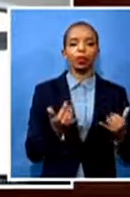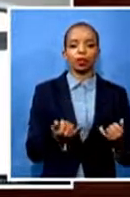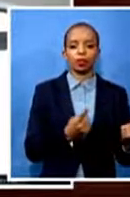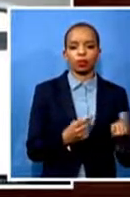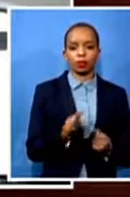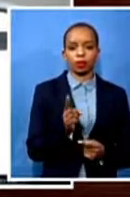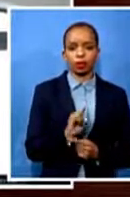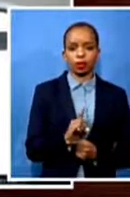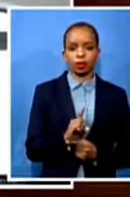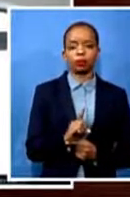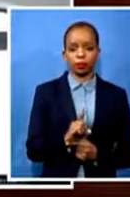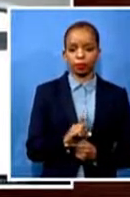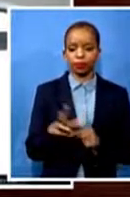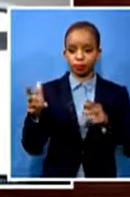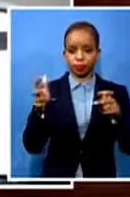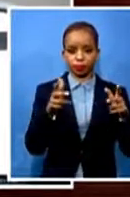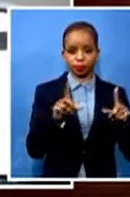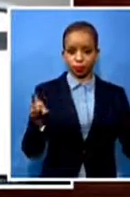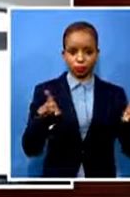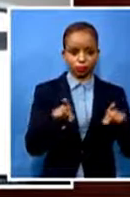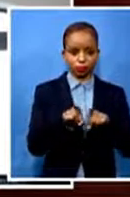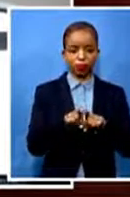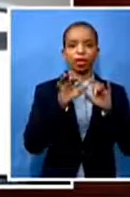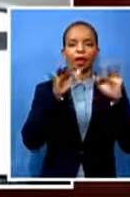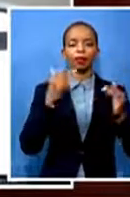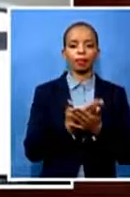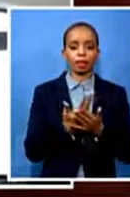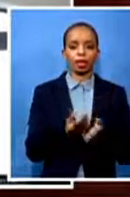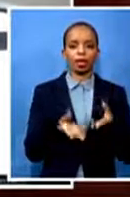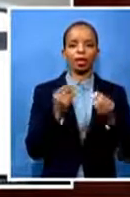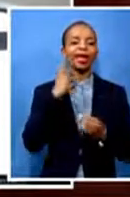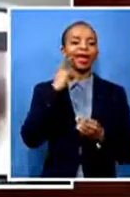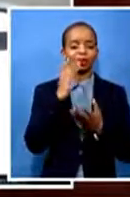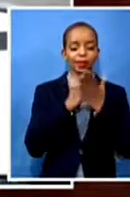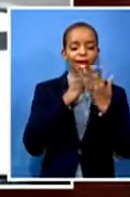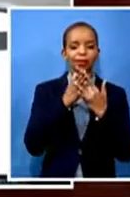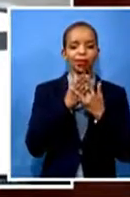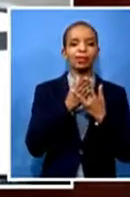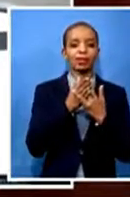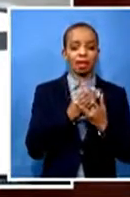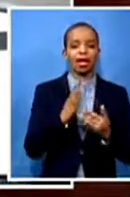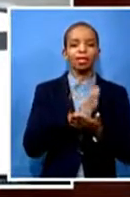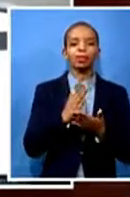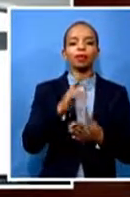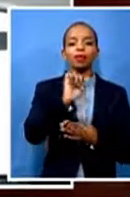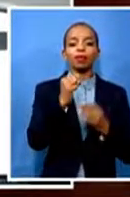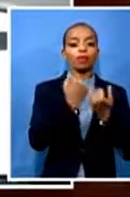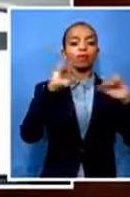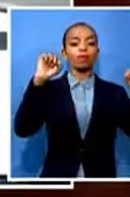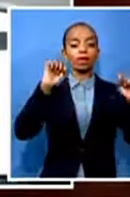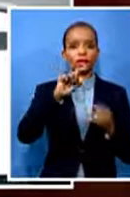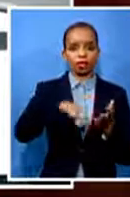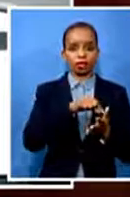access to their voting stations as part of your free and fair elections. Right. I'm just putting it simply as that.